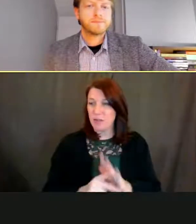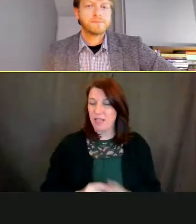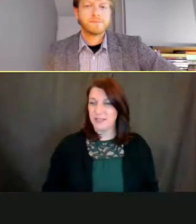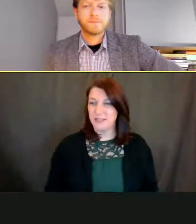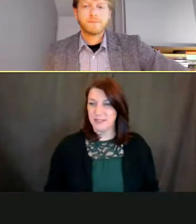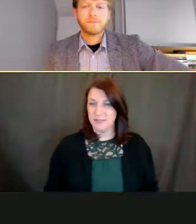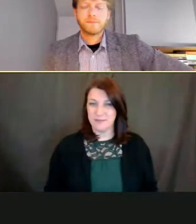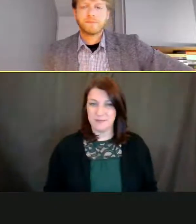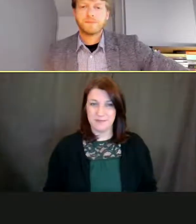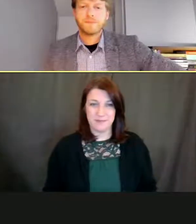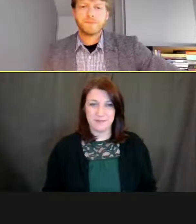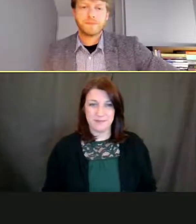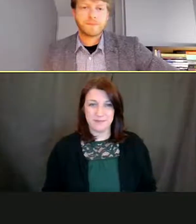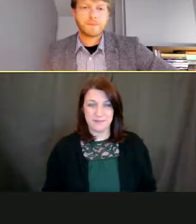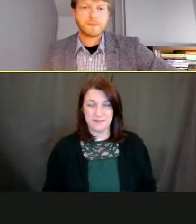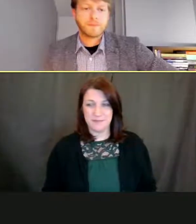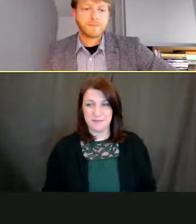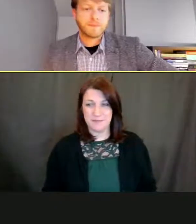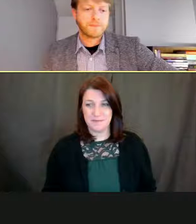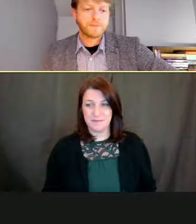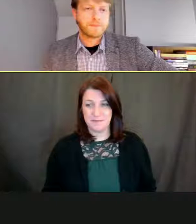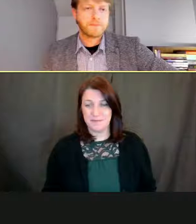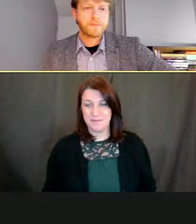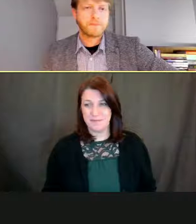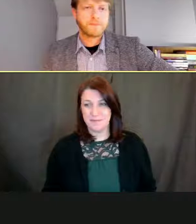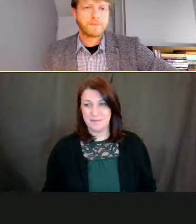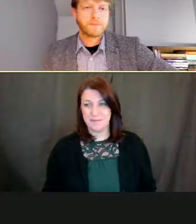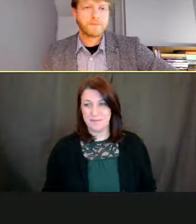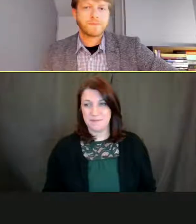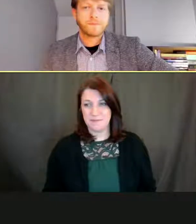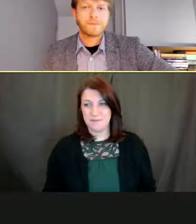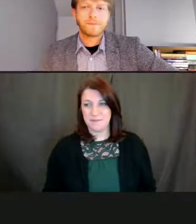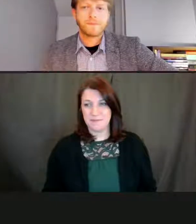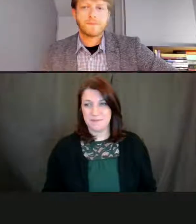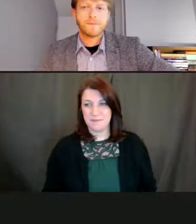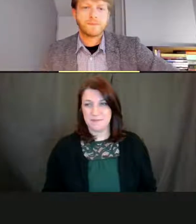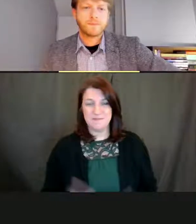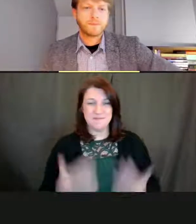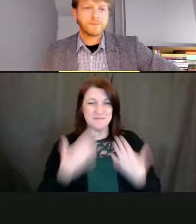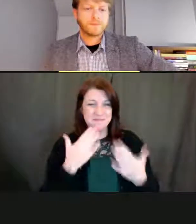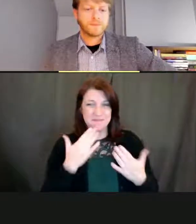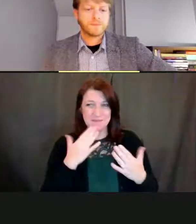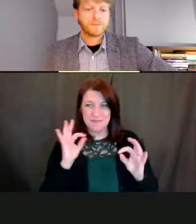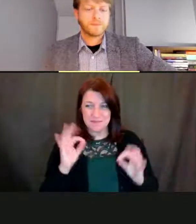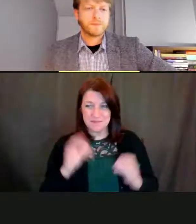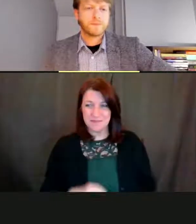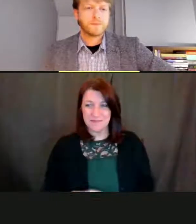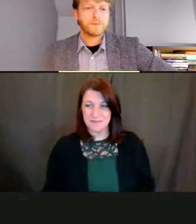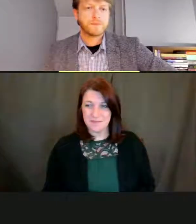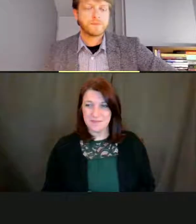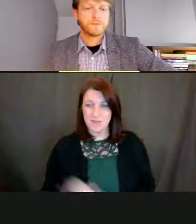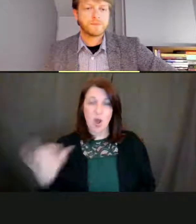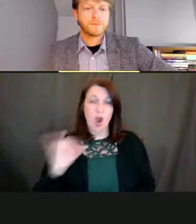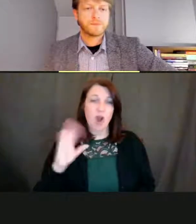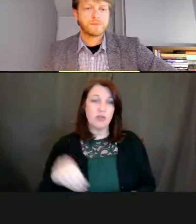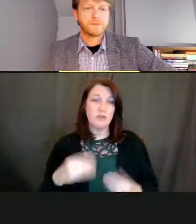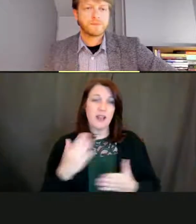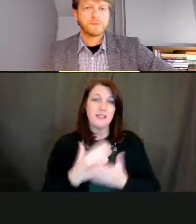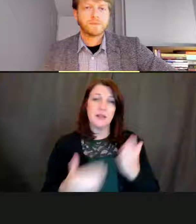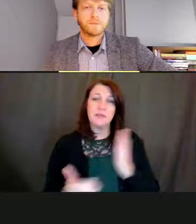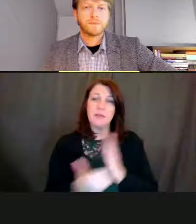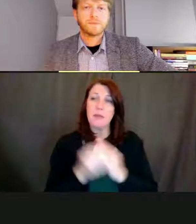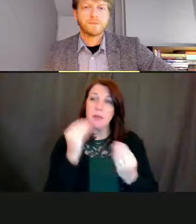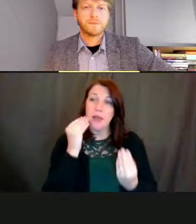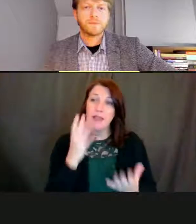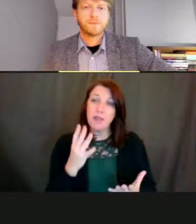Great, thank you. So we've also provided supplemental information